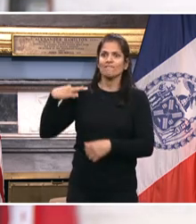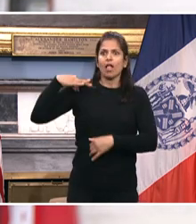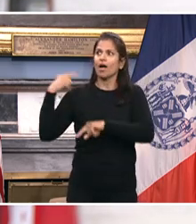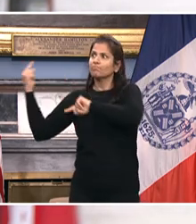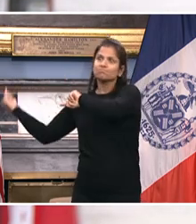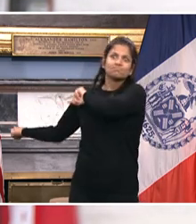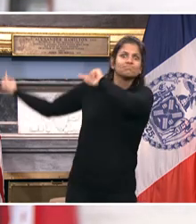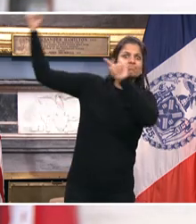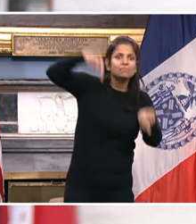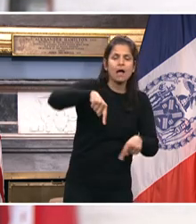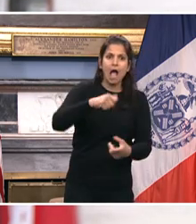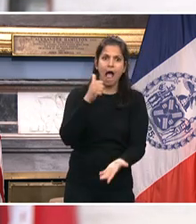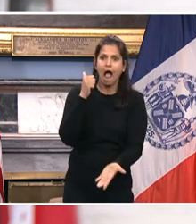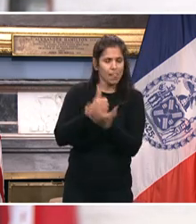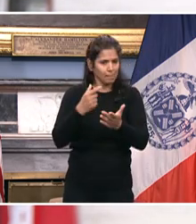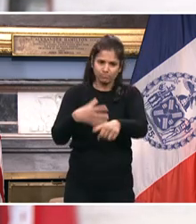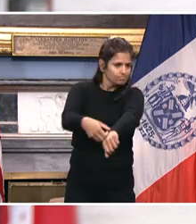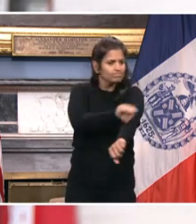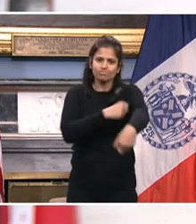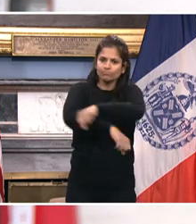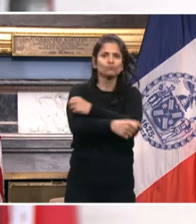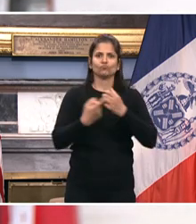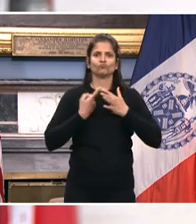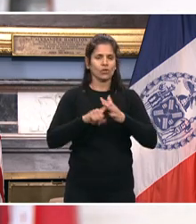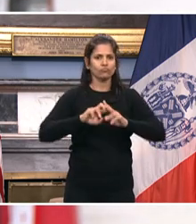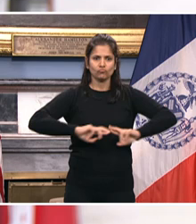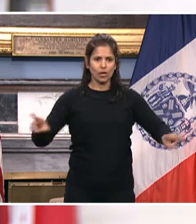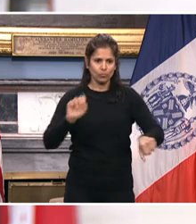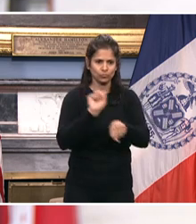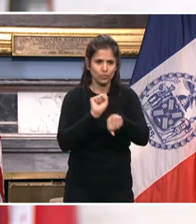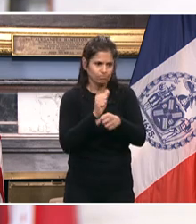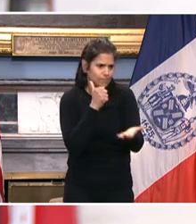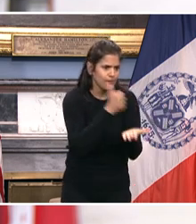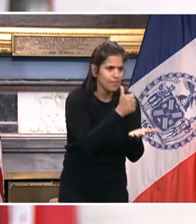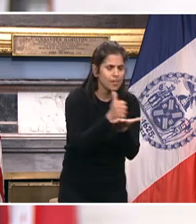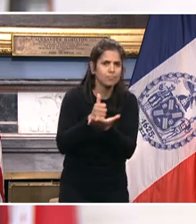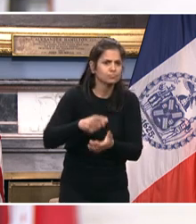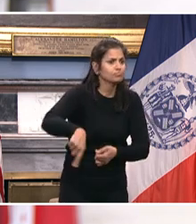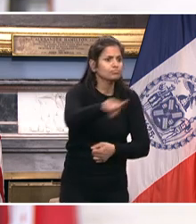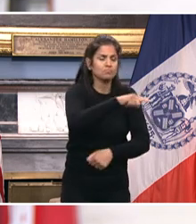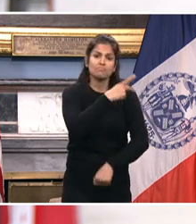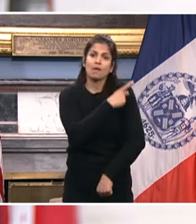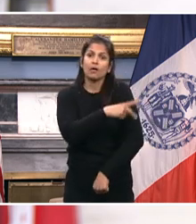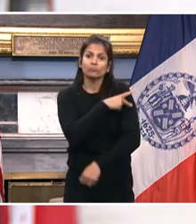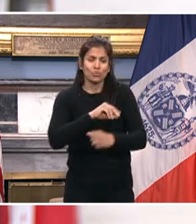a pretty much an instant credentialing system where they